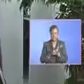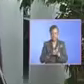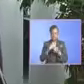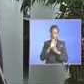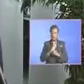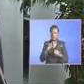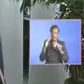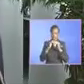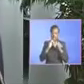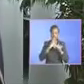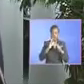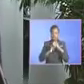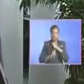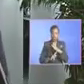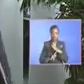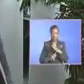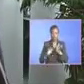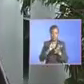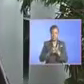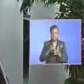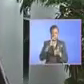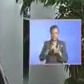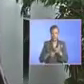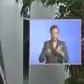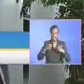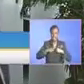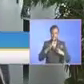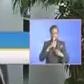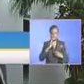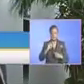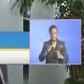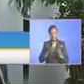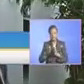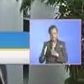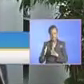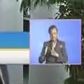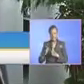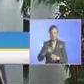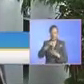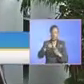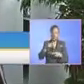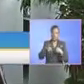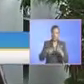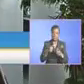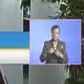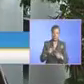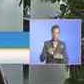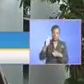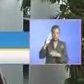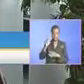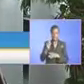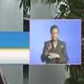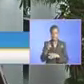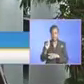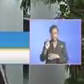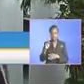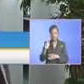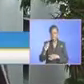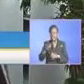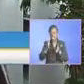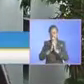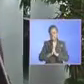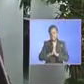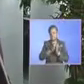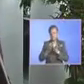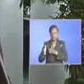low. That is what has been planned. When I went to Bahama and I said, what is your plan for 2017? They